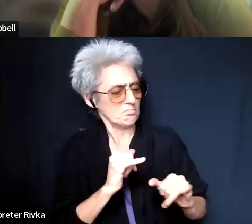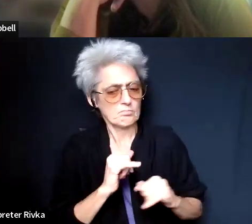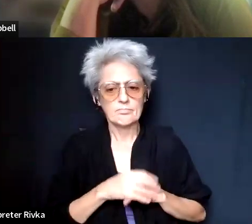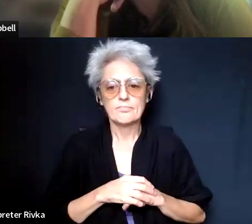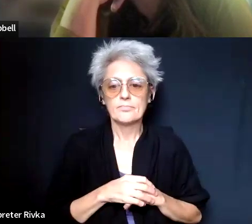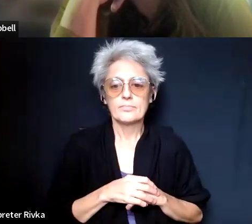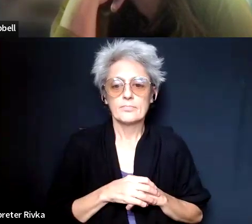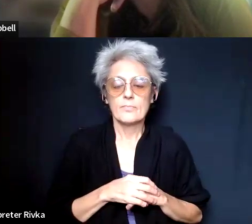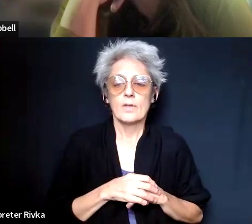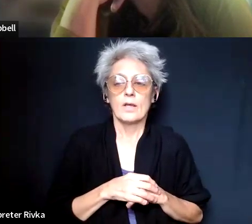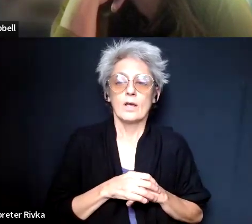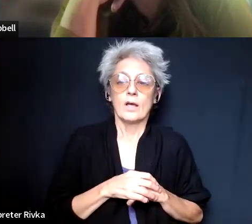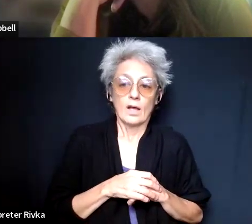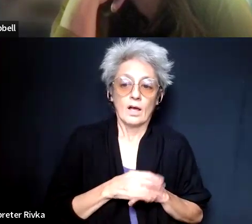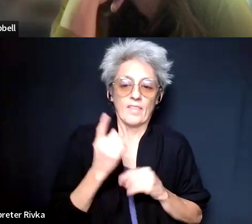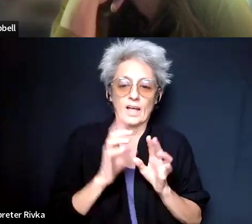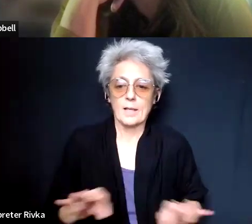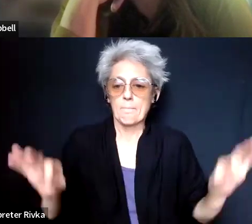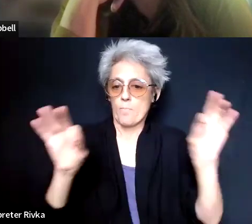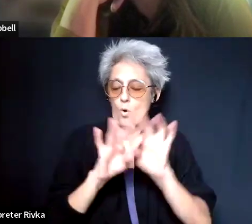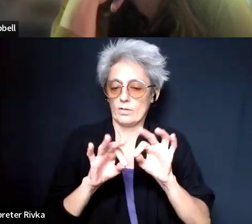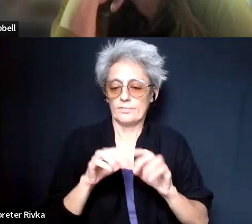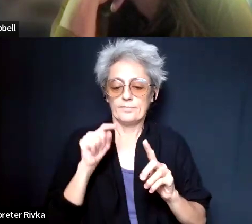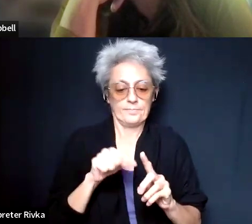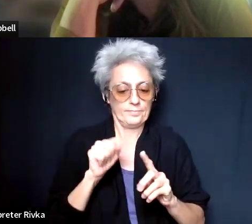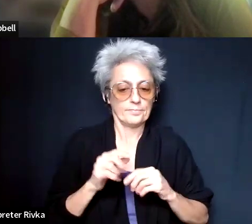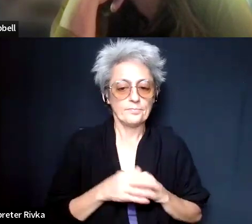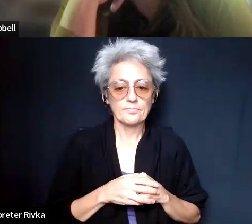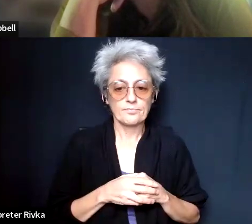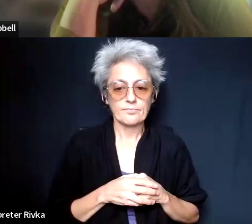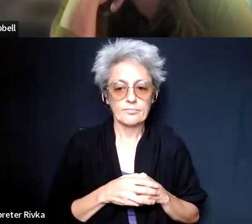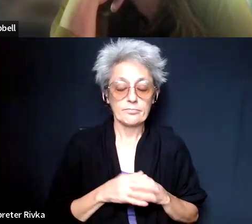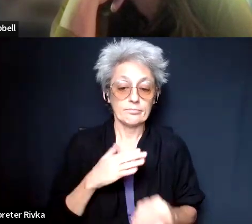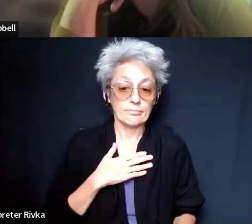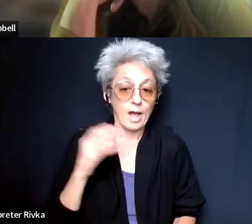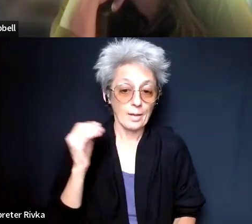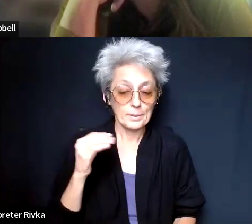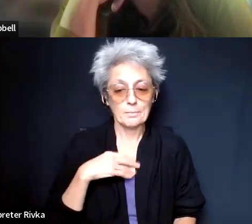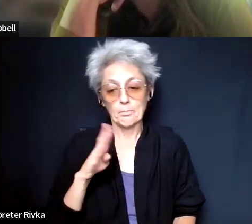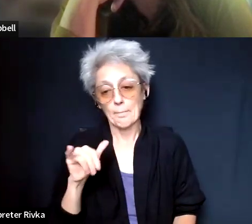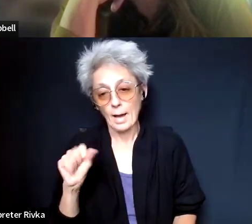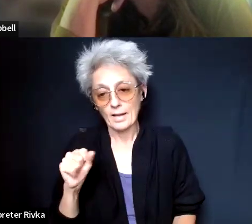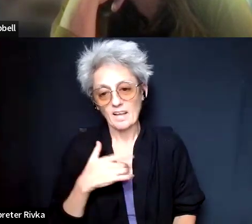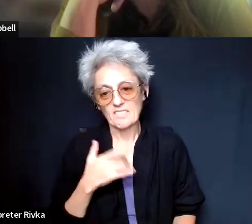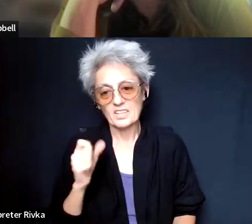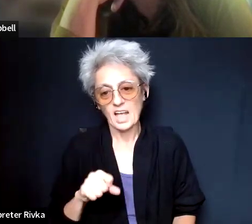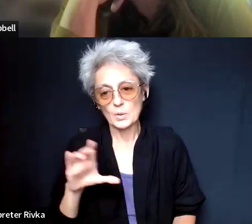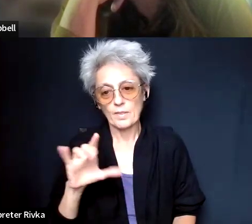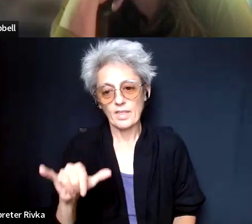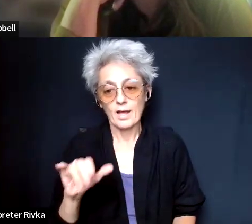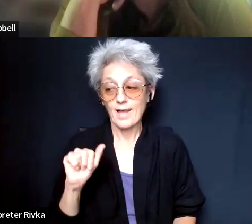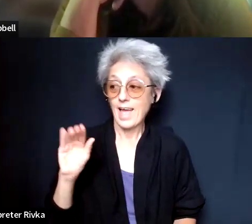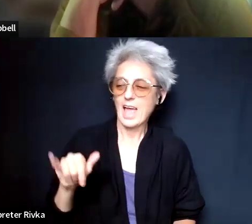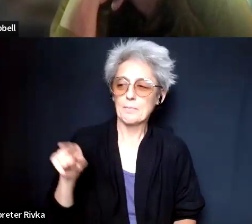I think, one of the most important things that we can do, of course, always from my perspective and bias. I'll let Amy deal with the